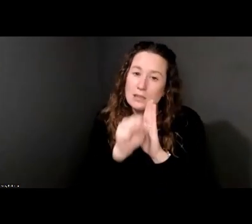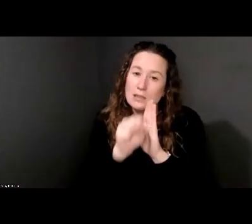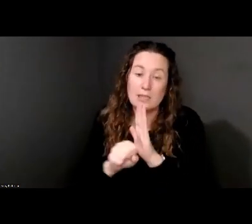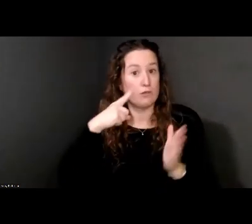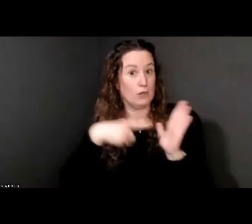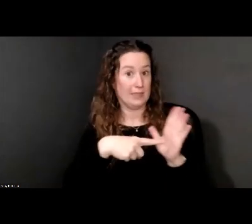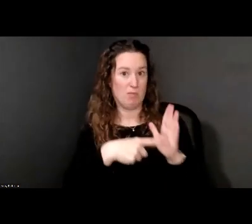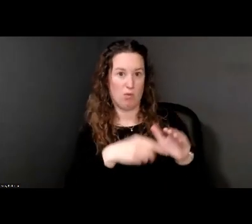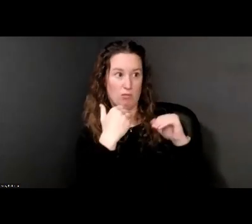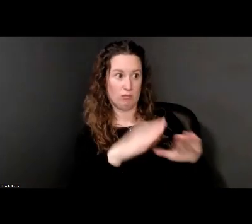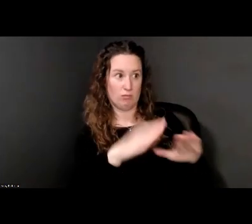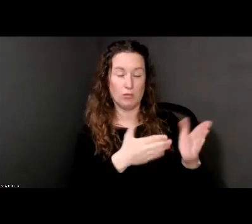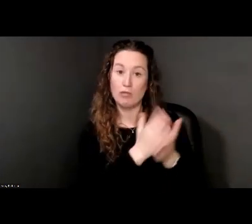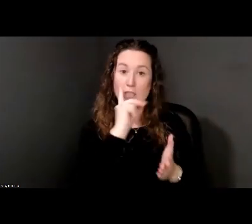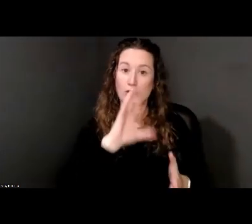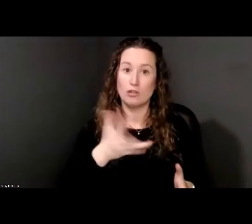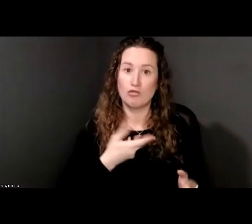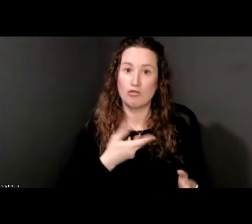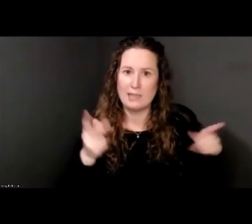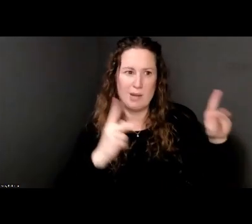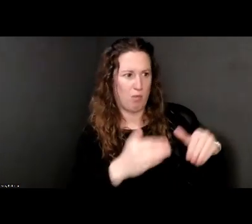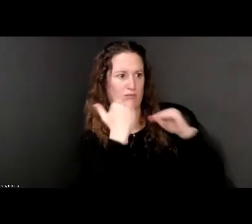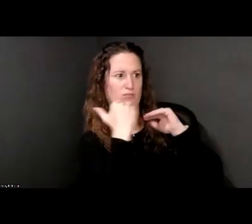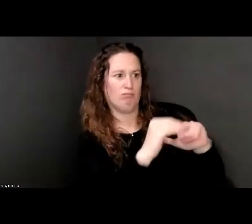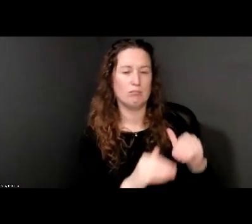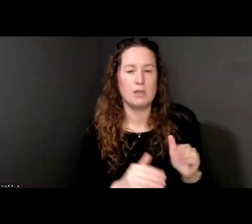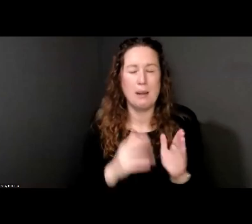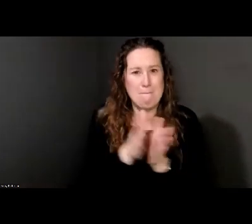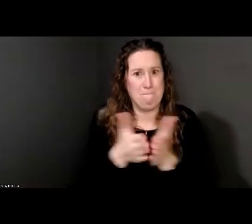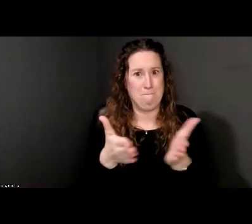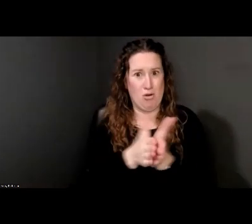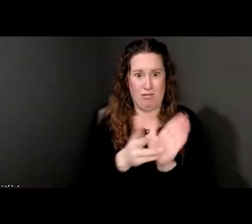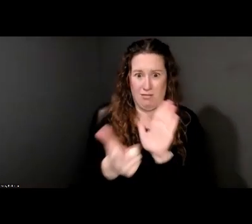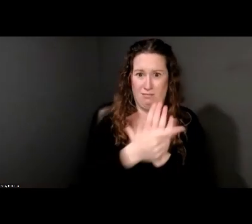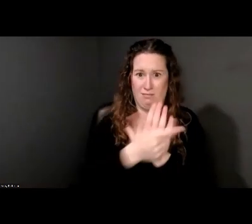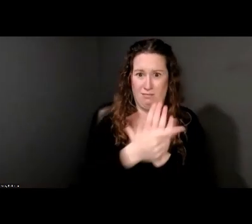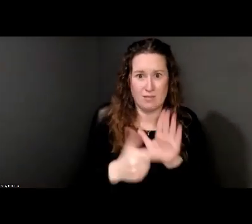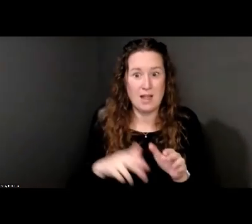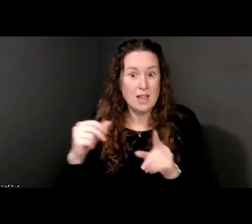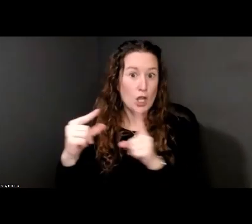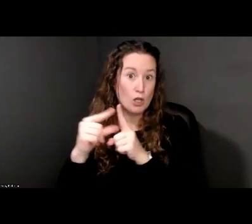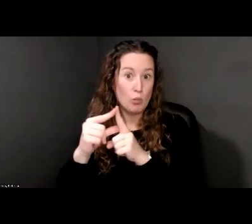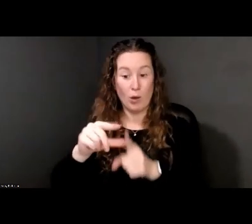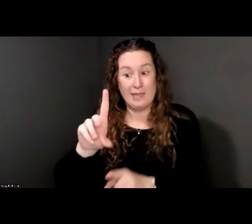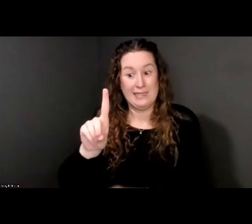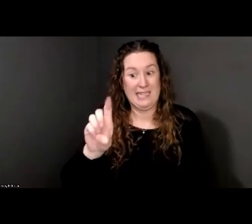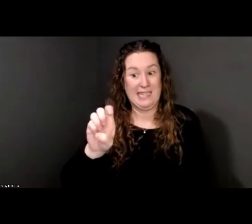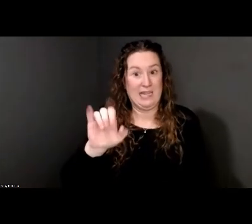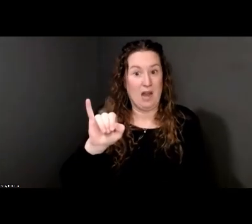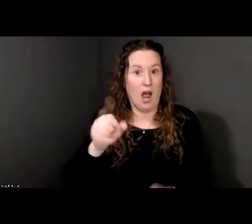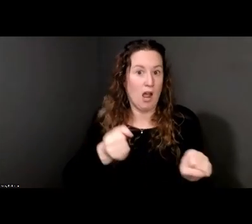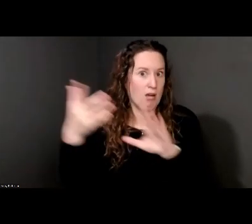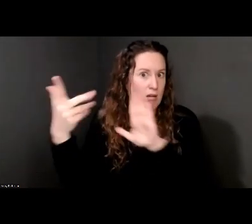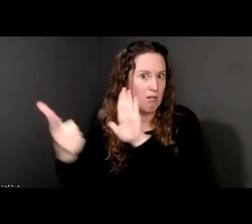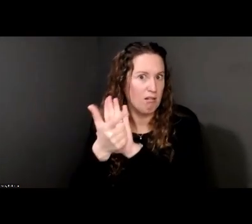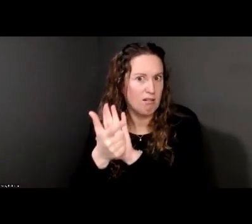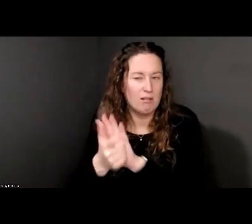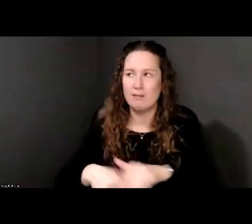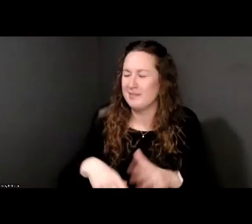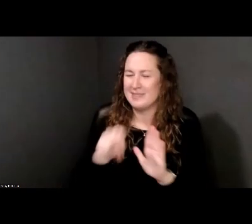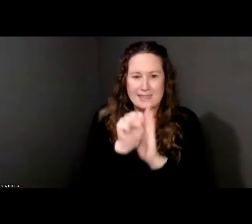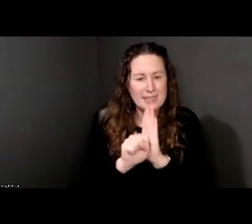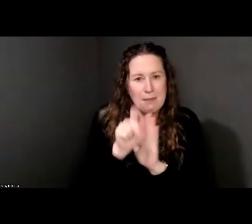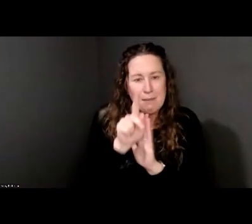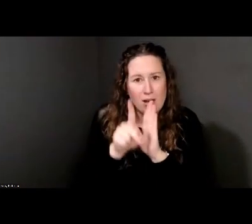of trans people, banning books, restricting the use of the term DEI. State policy offices